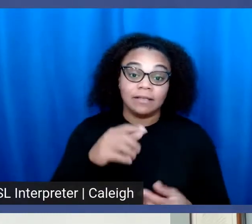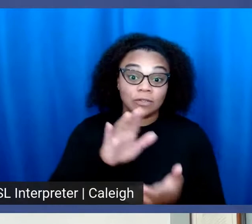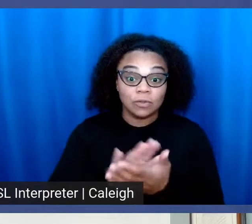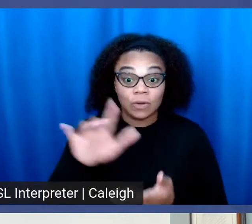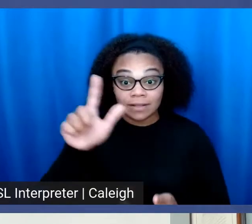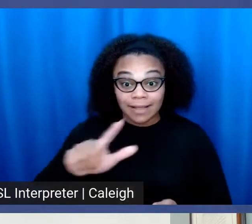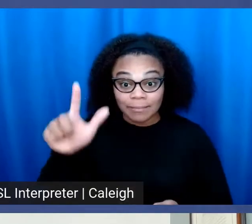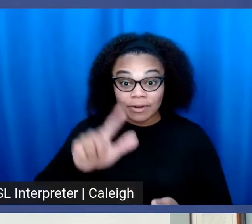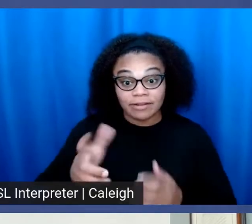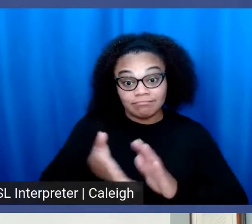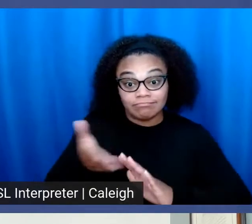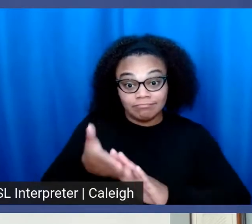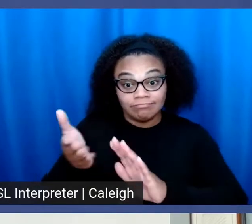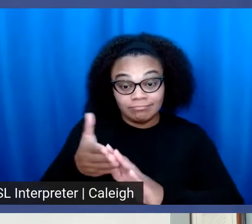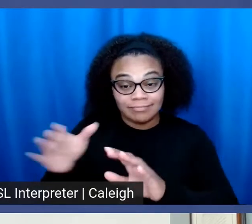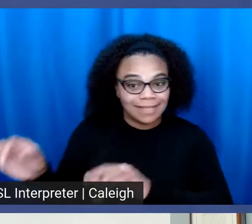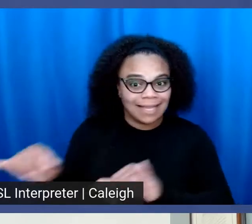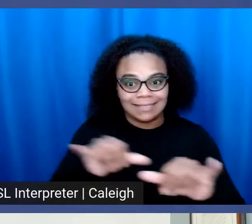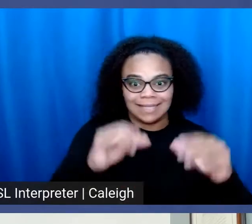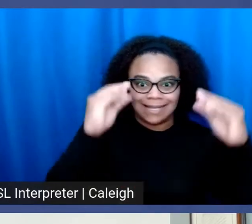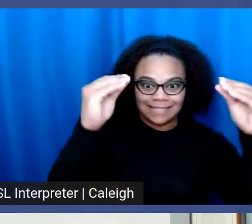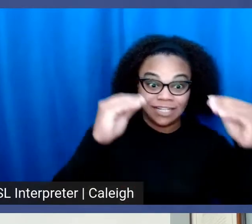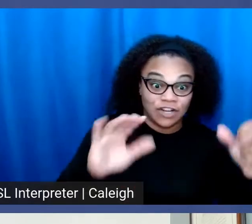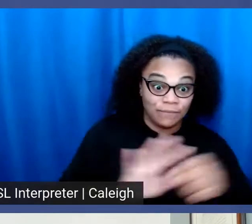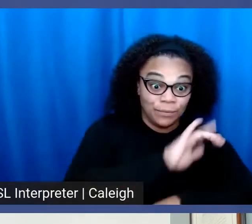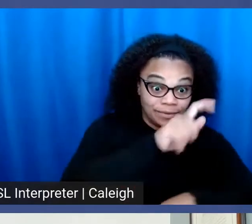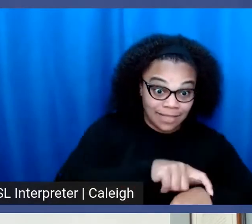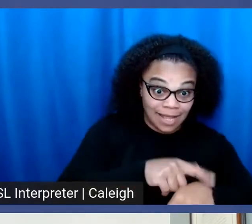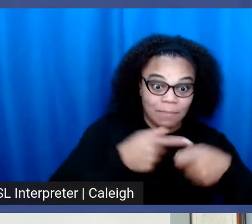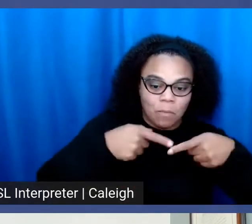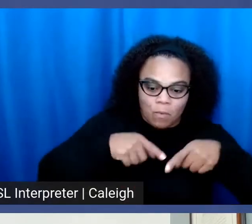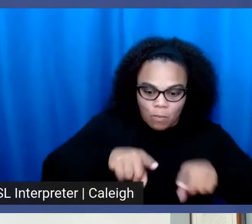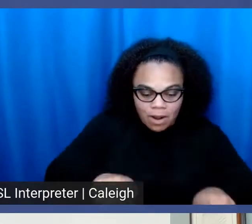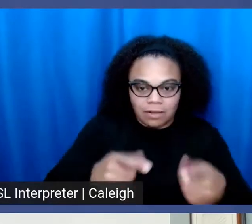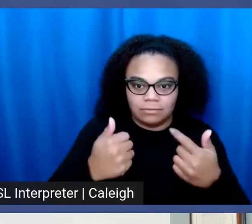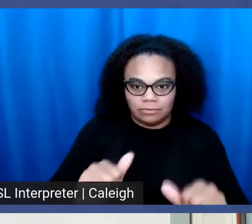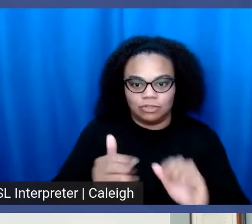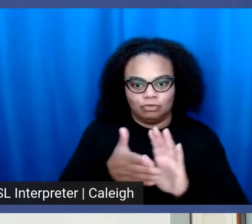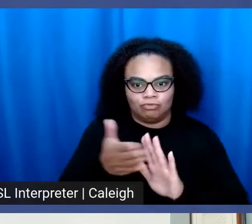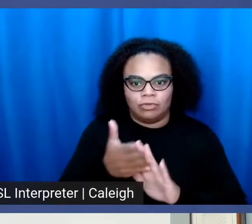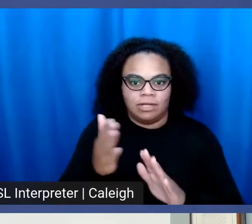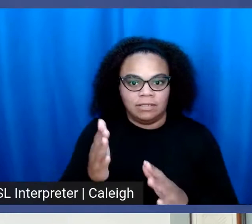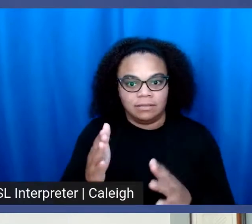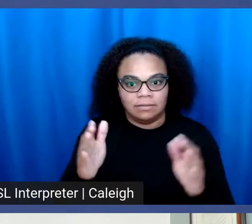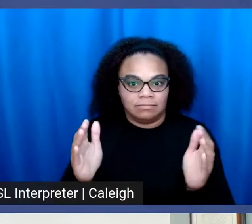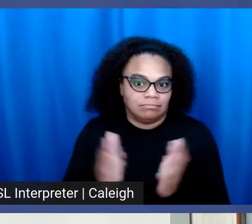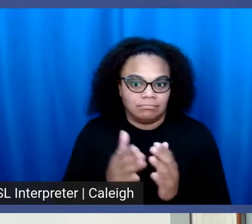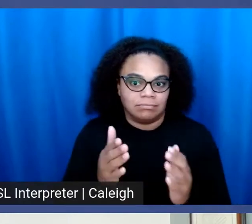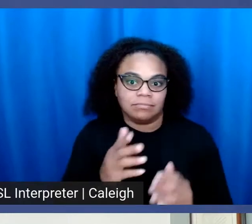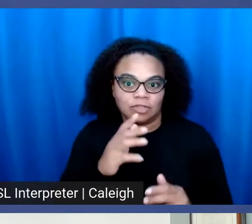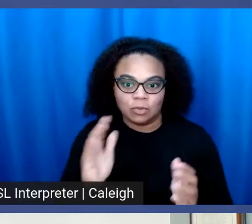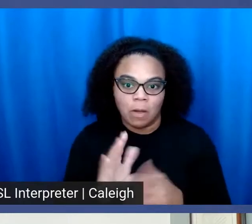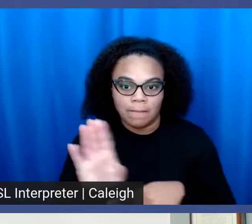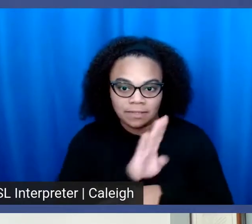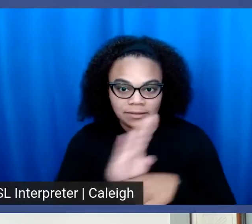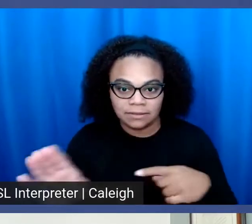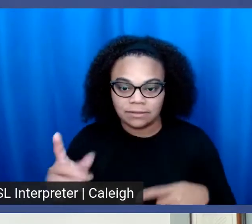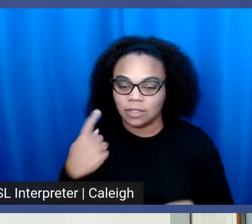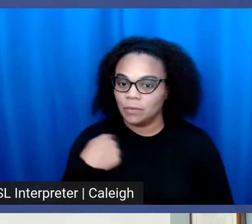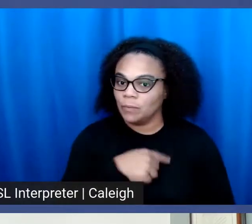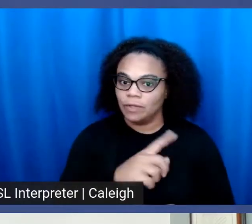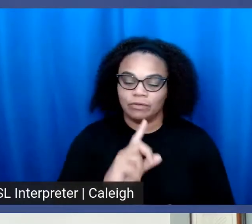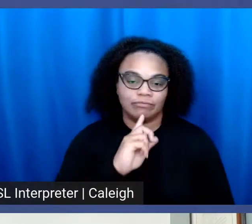full time while trying to run a small business. So we are one-armed paper hangers, just trying to keep it together.